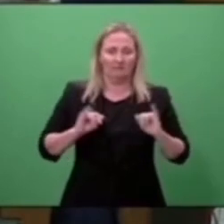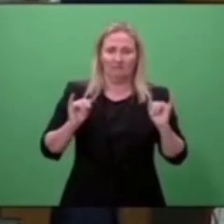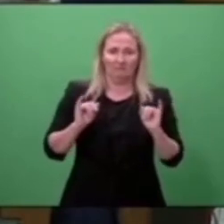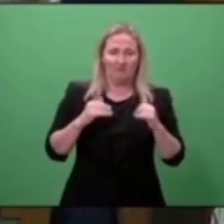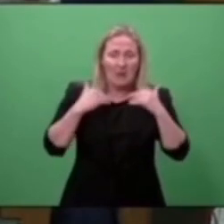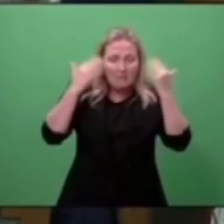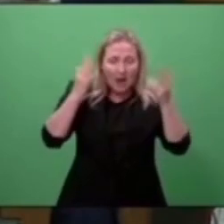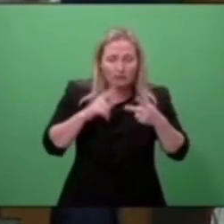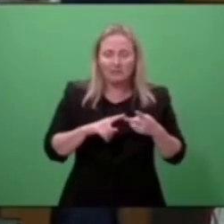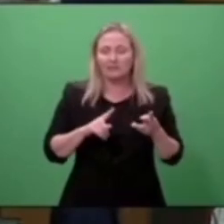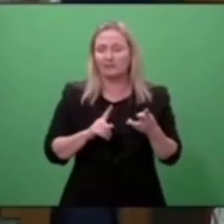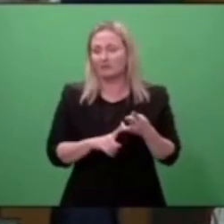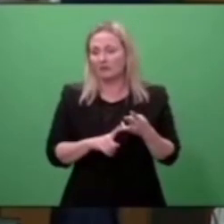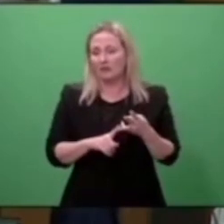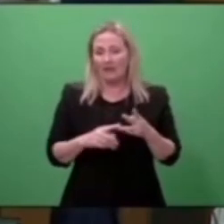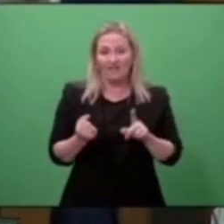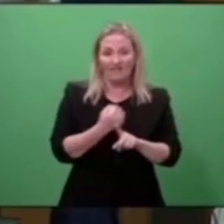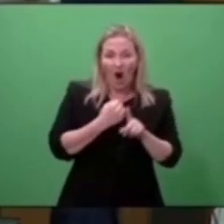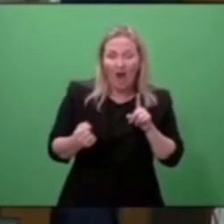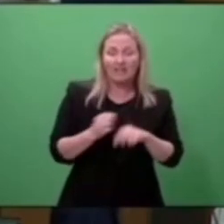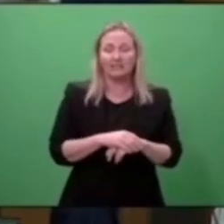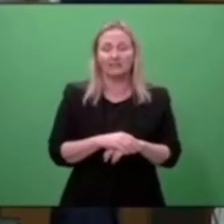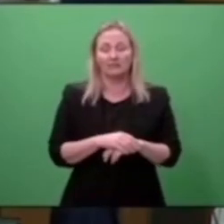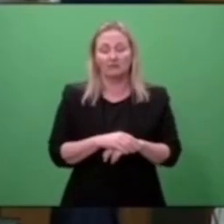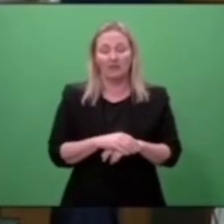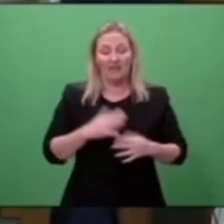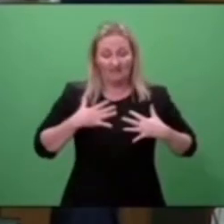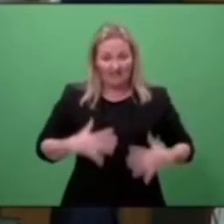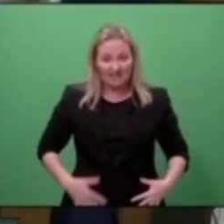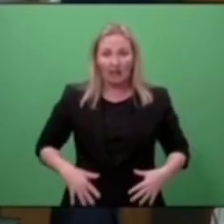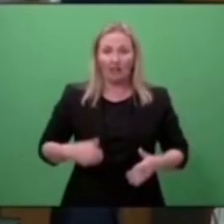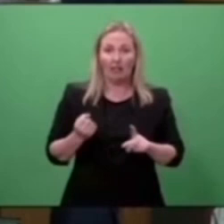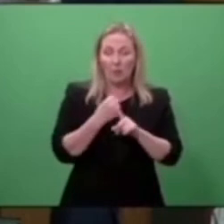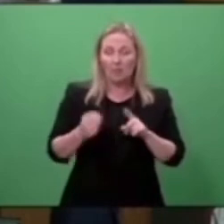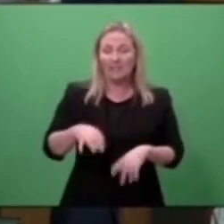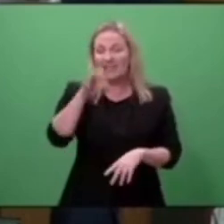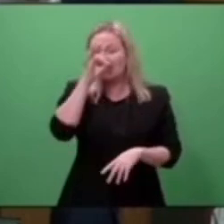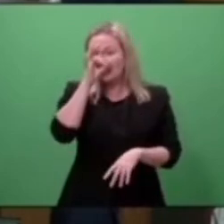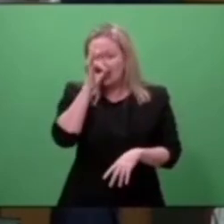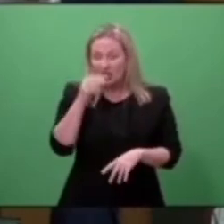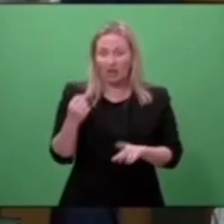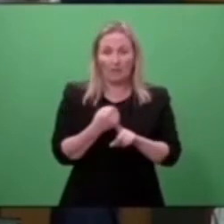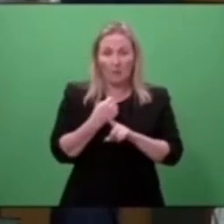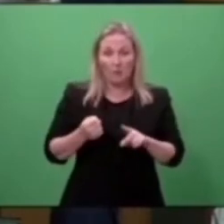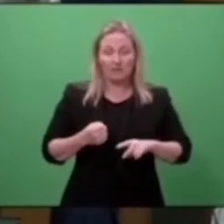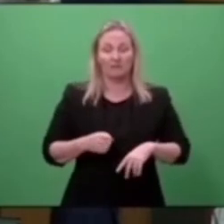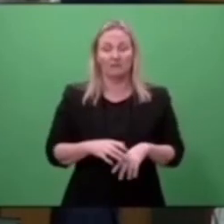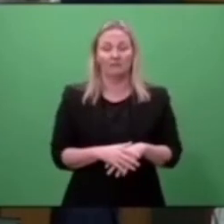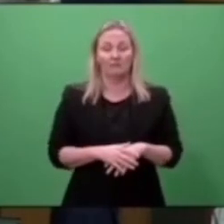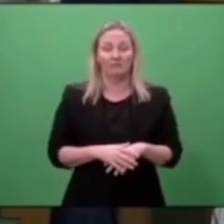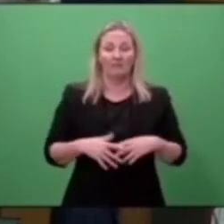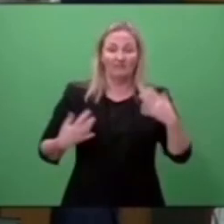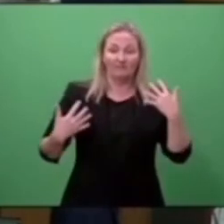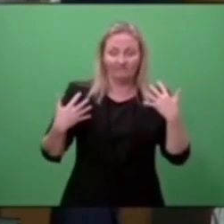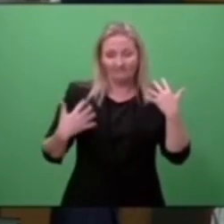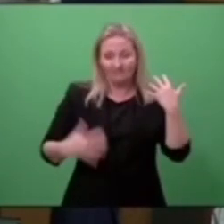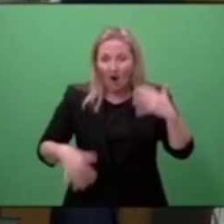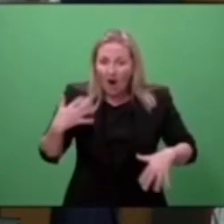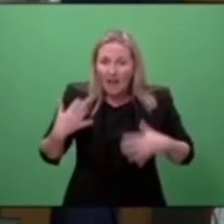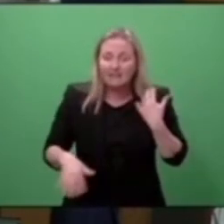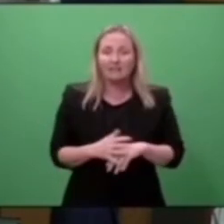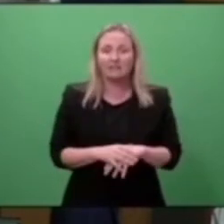physical violence, sexual abuse, sexual violence, weapons,